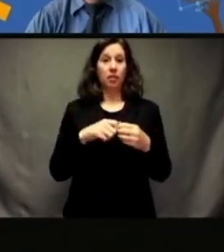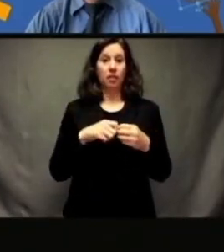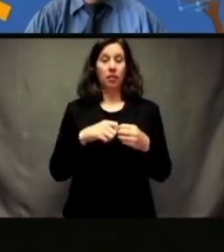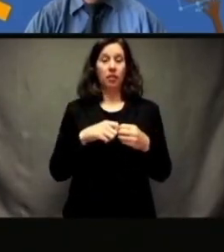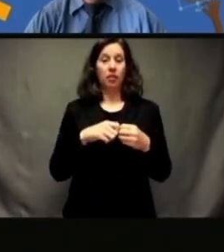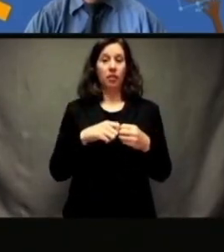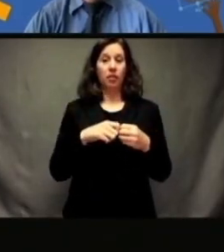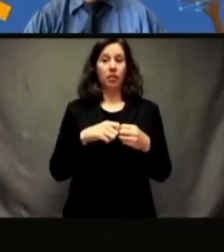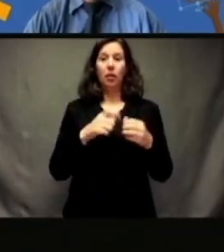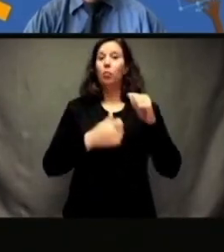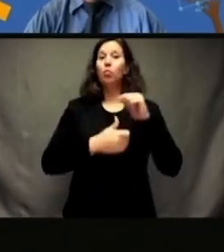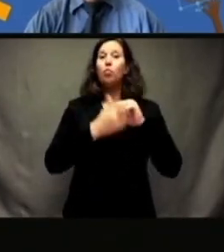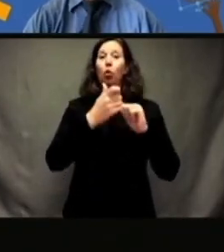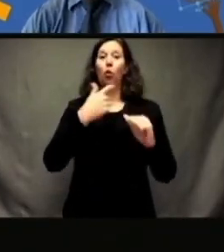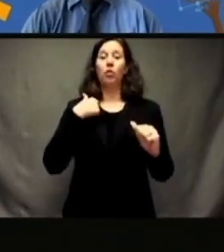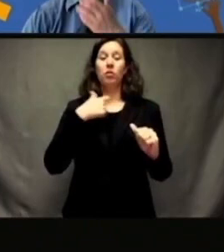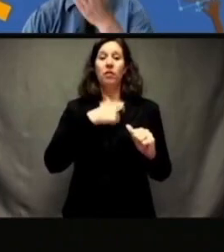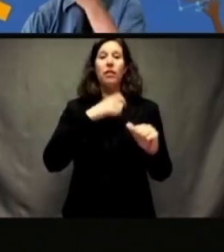of us have